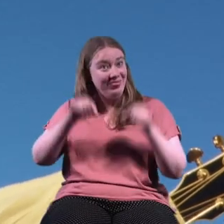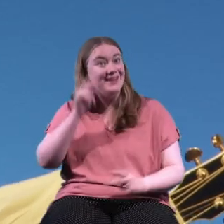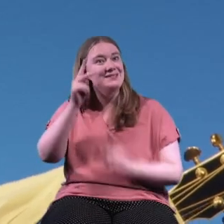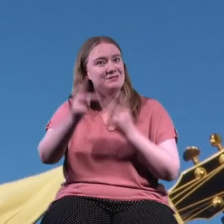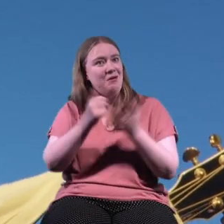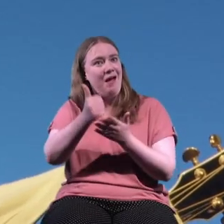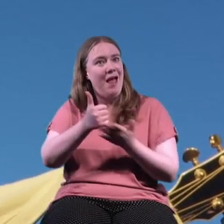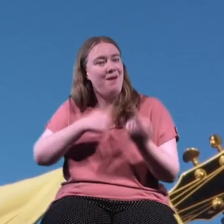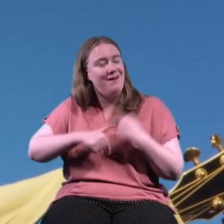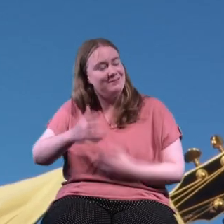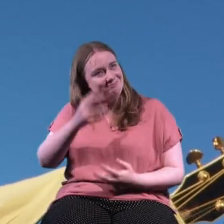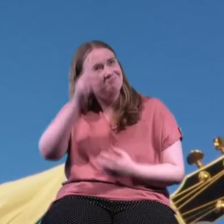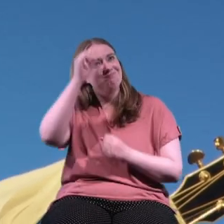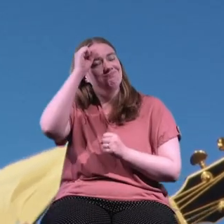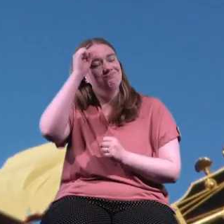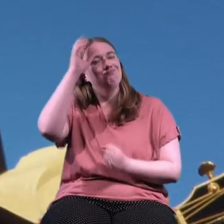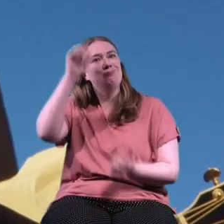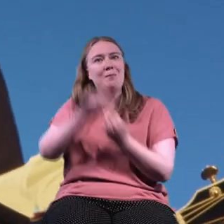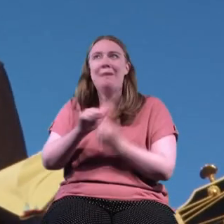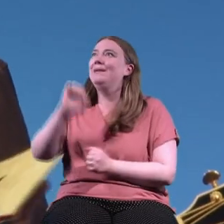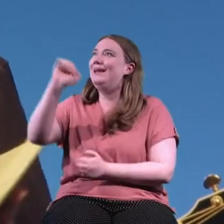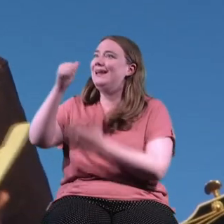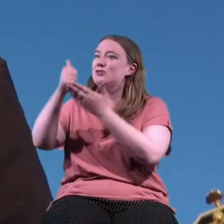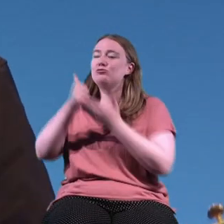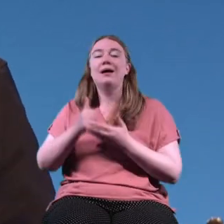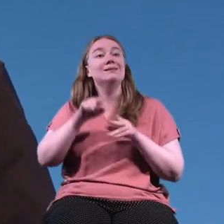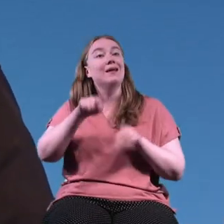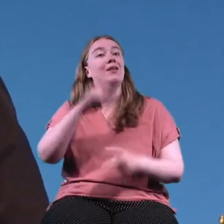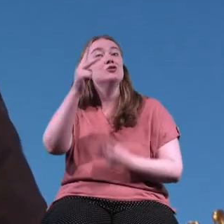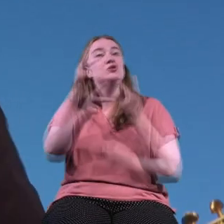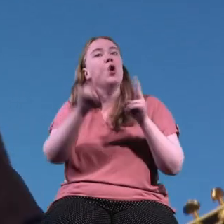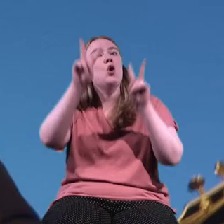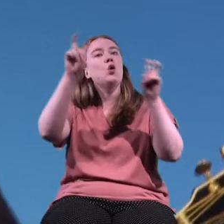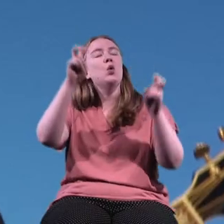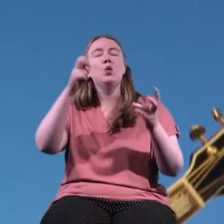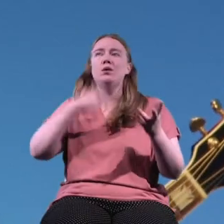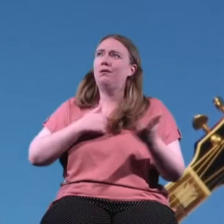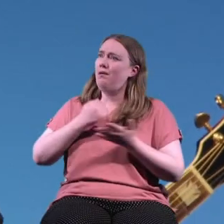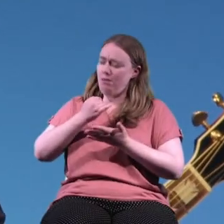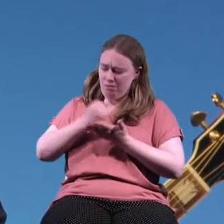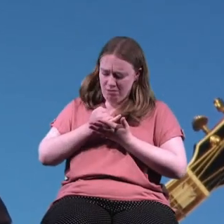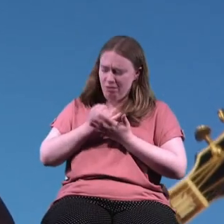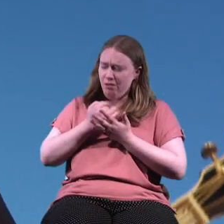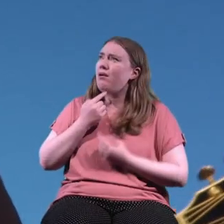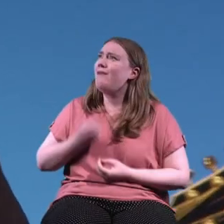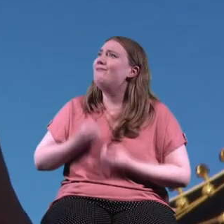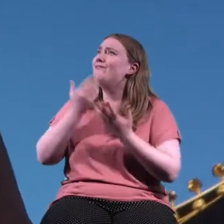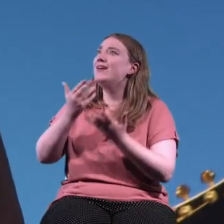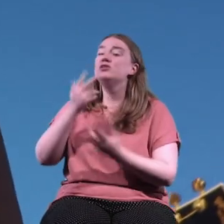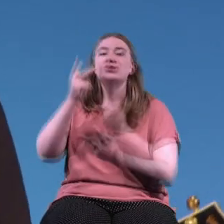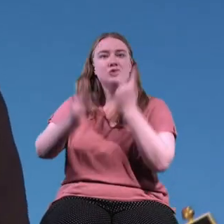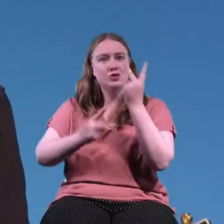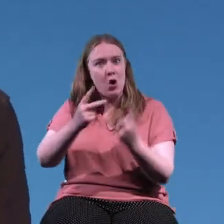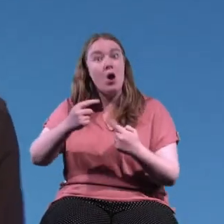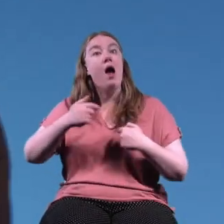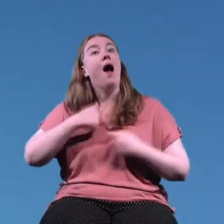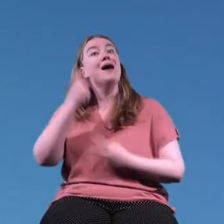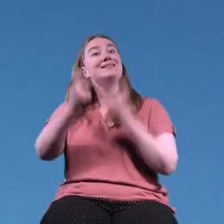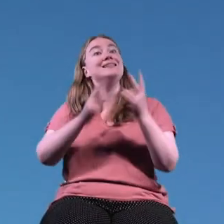that he shows us. It's called Confession Song, and it goes a bit like this. I'll sing you the chorus, and I'll invite you to sing it